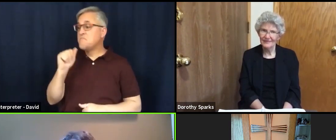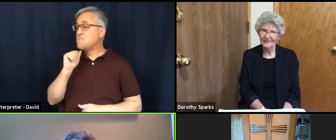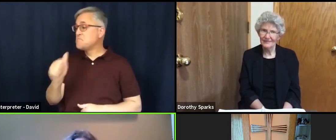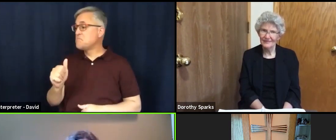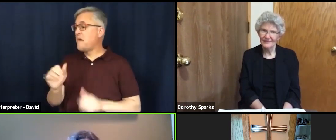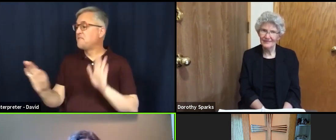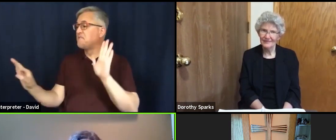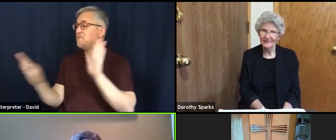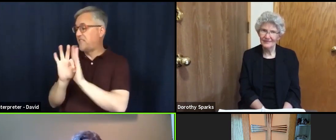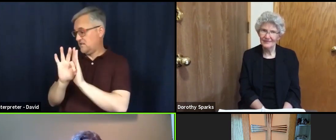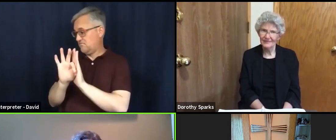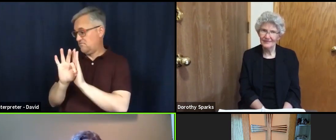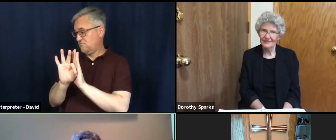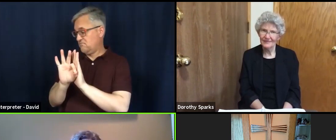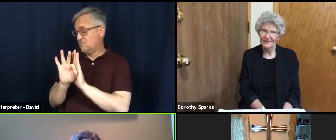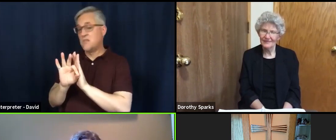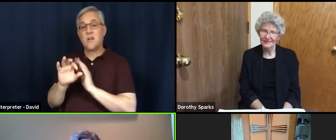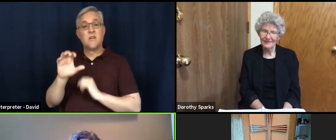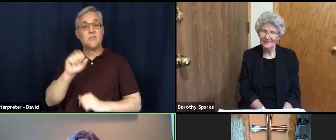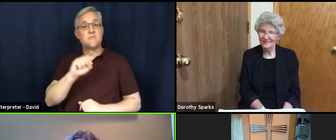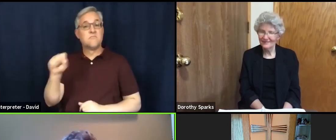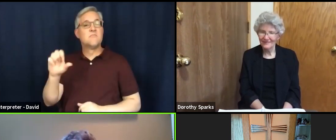fifth grade social studies.